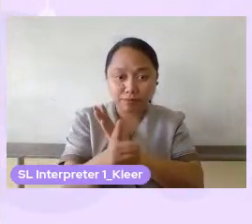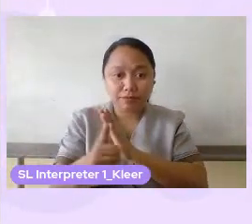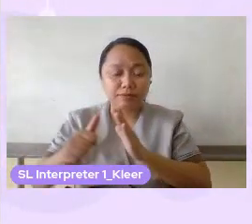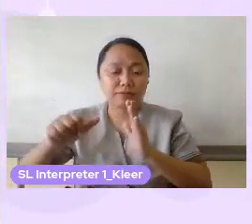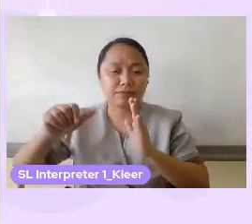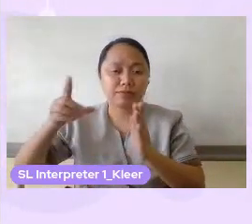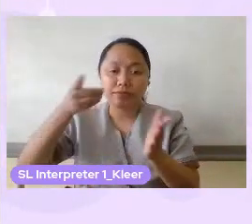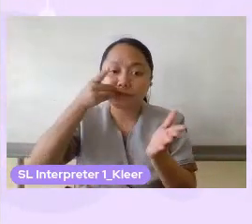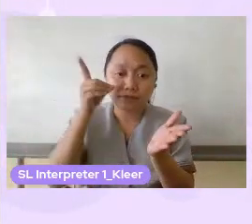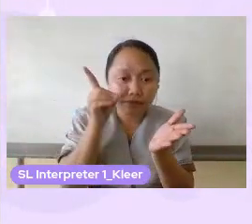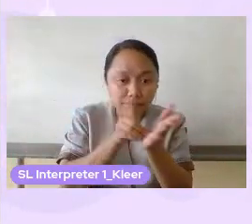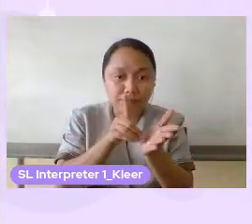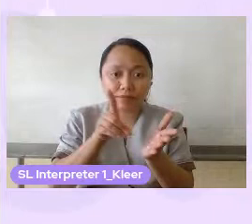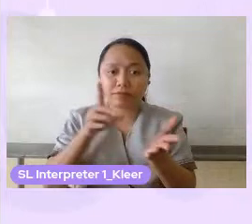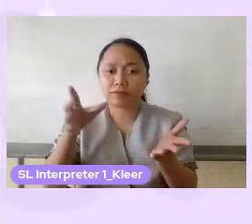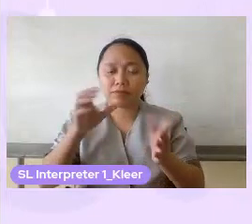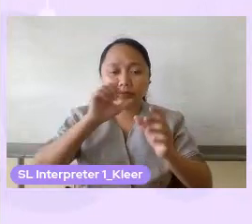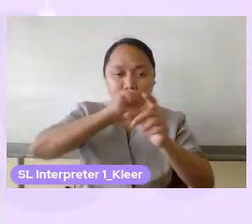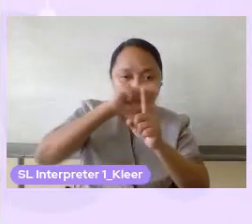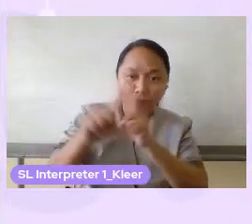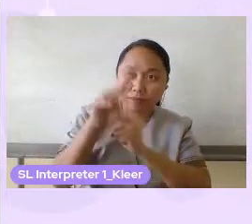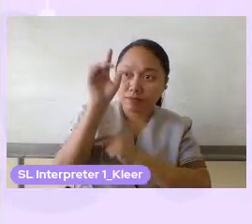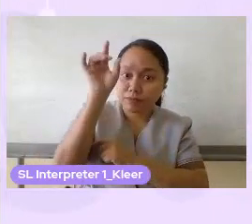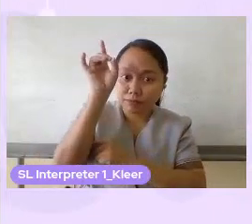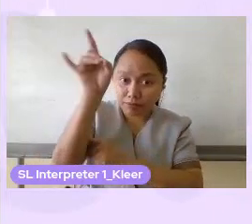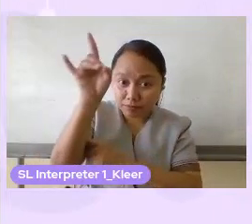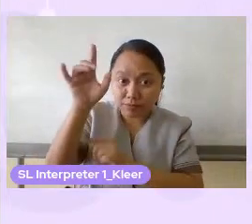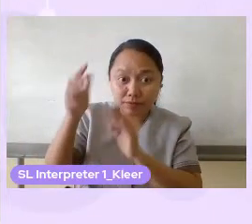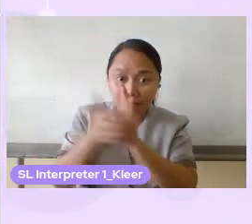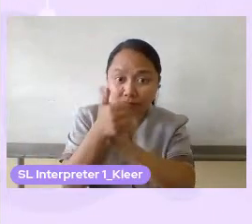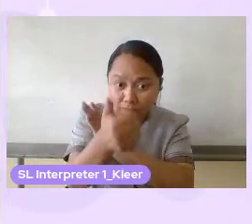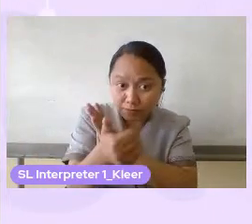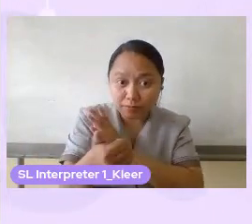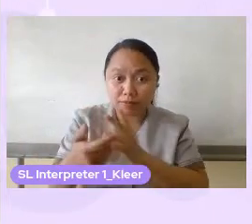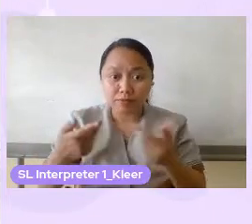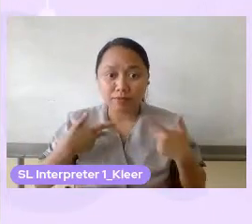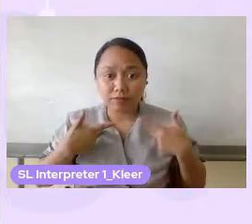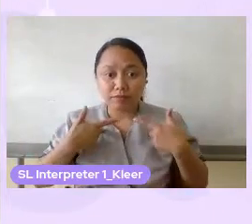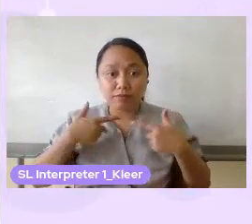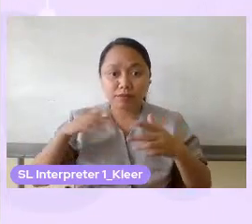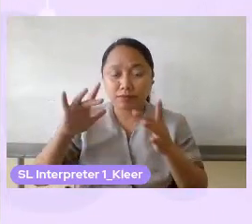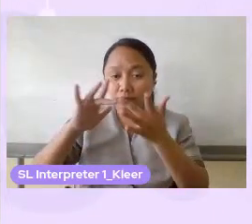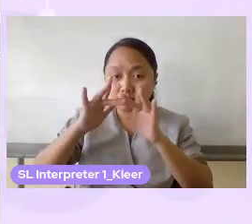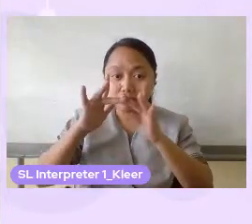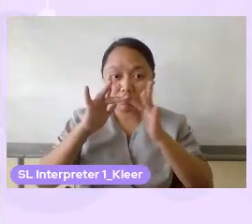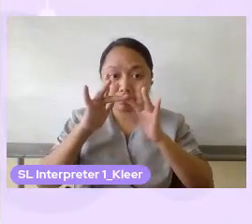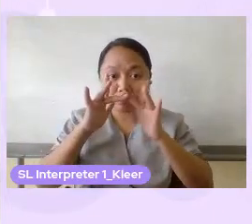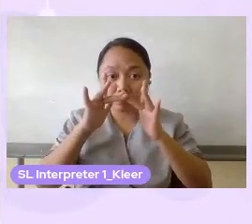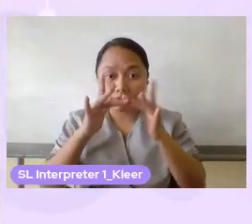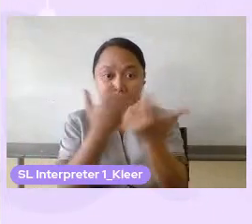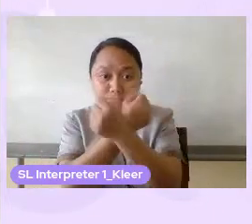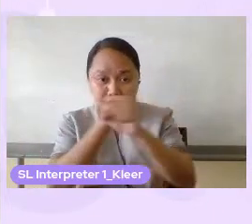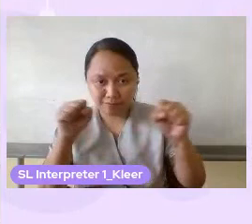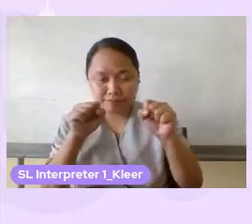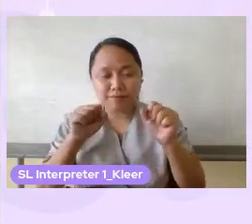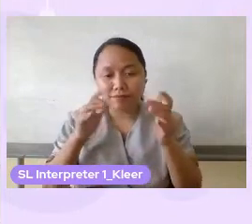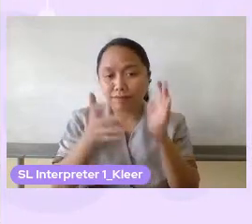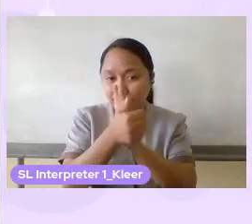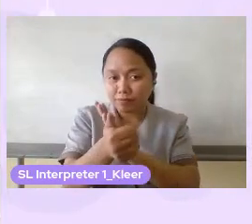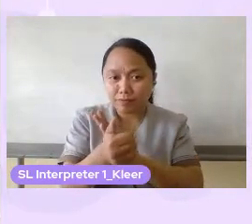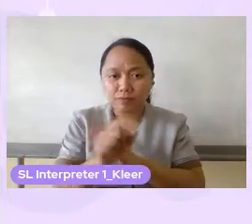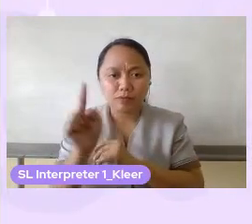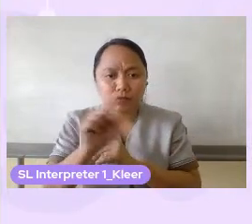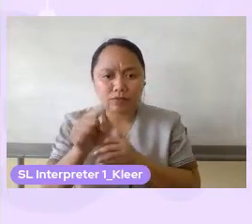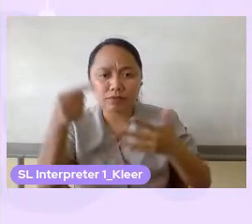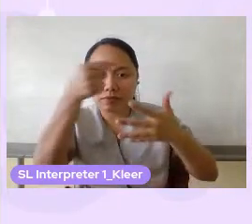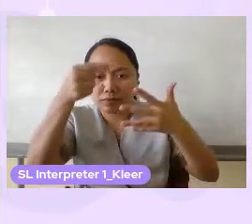skills, social media skills, coding and programming, and even cybersecurity skills. Ito po ang sinasabi nilang